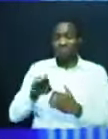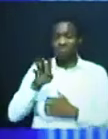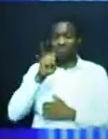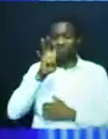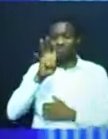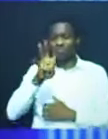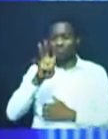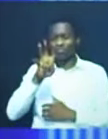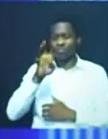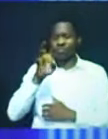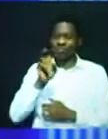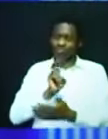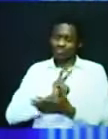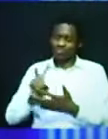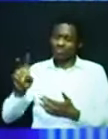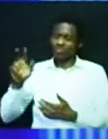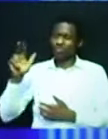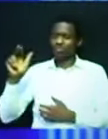13.